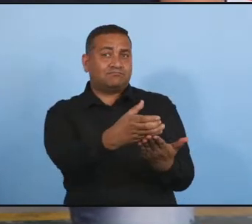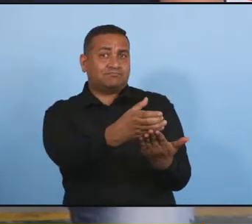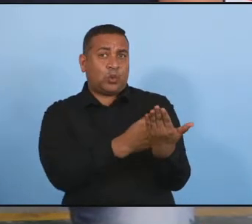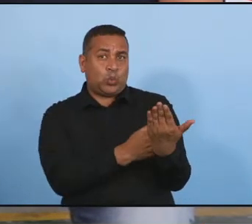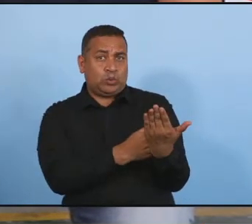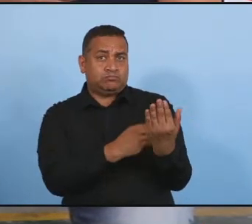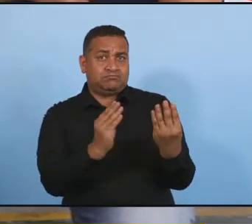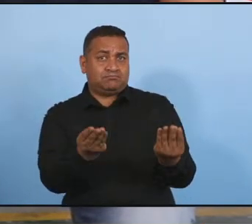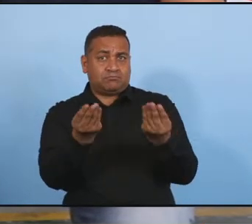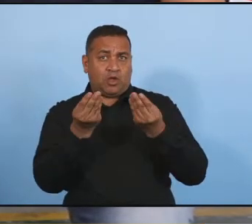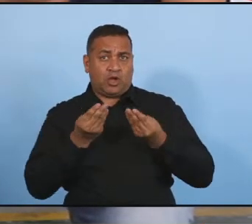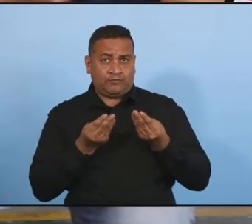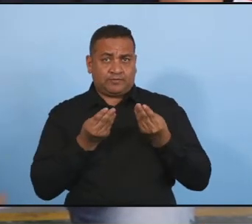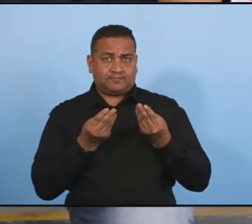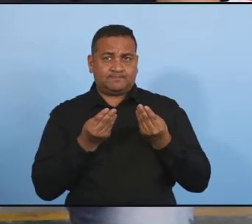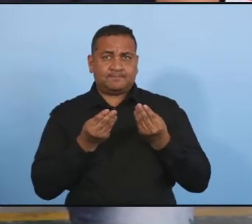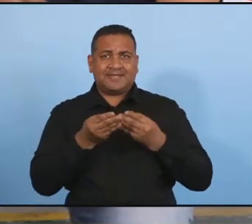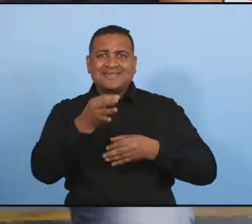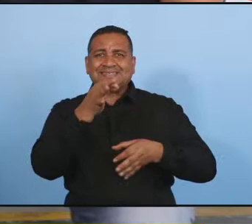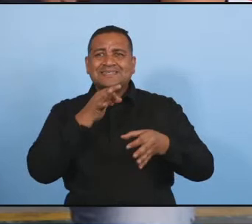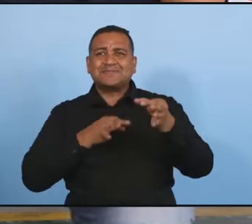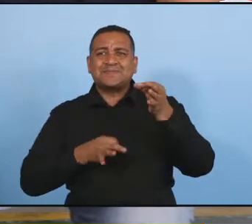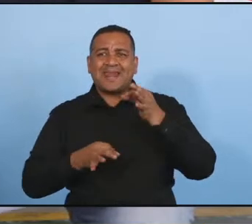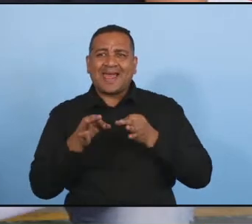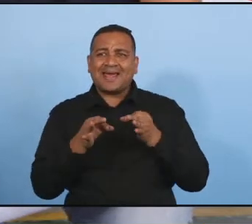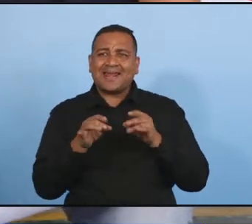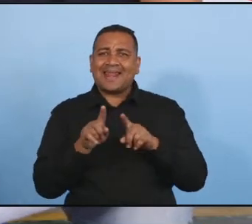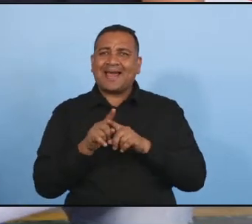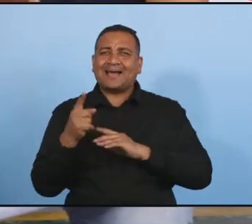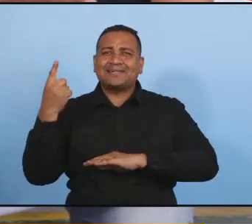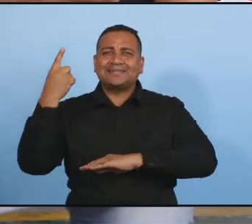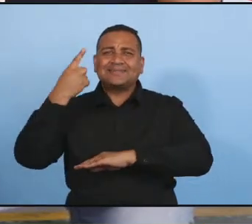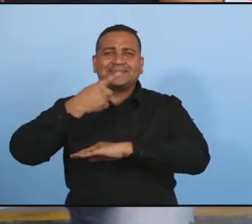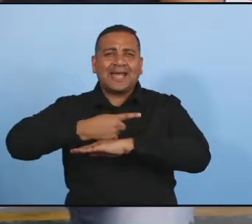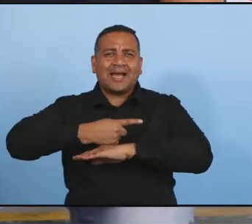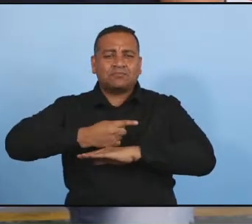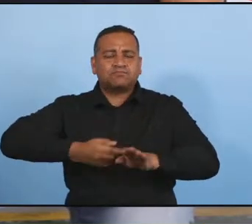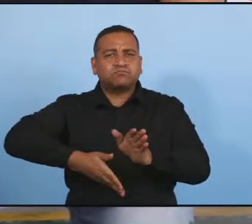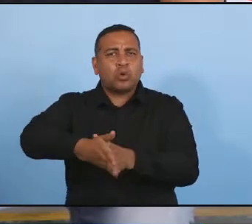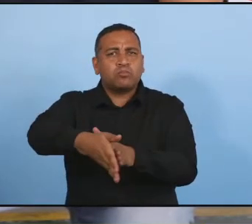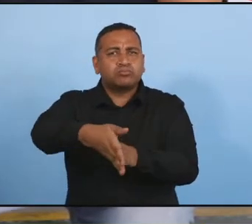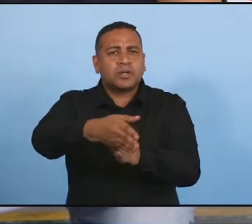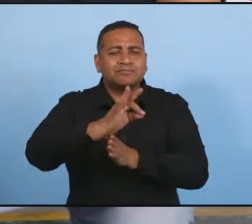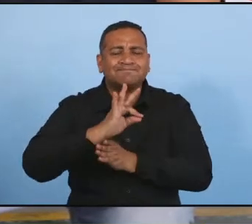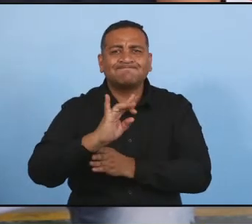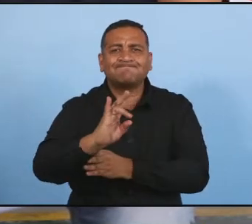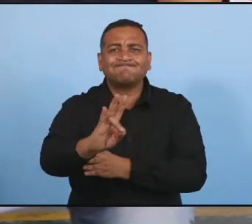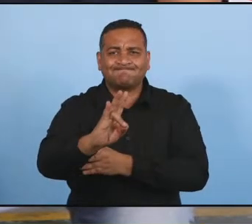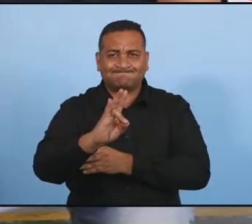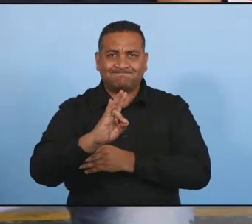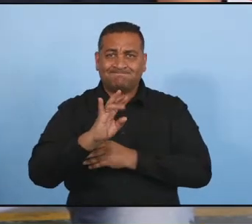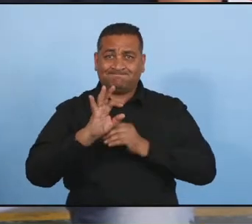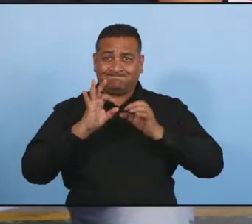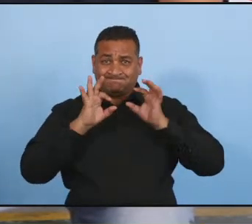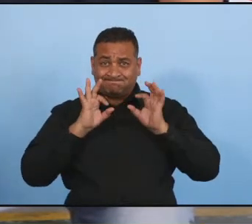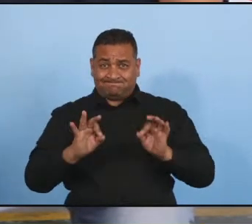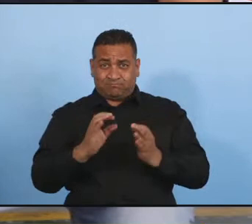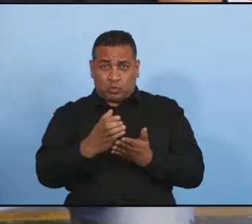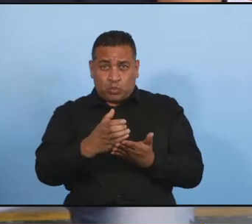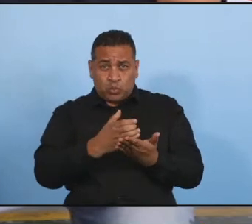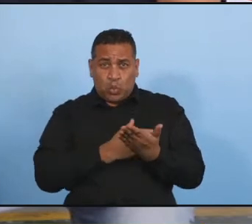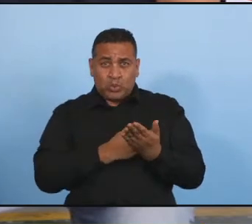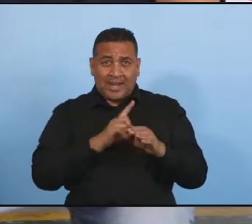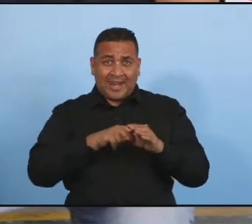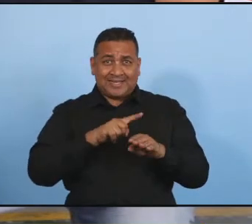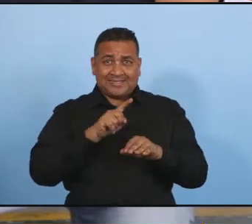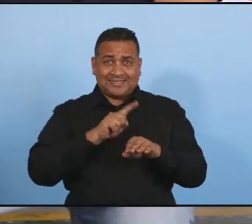explained now basically the running of a day, let's call it 8 to 8. And I mean, these courses are also different in terms of duration. Correct.